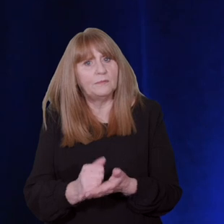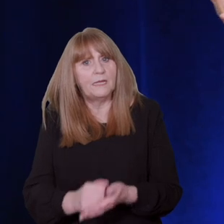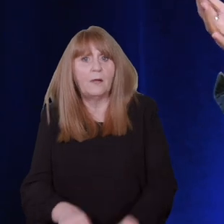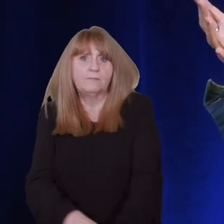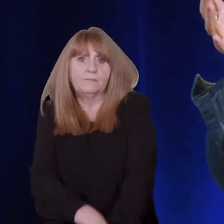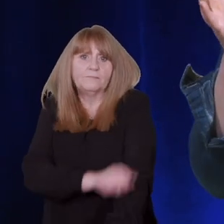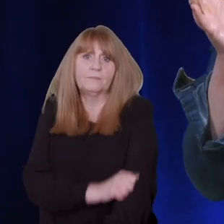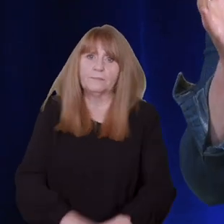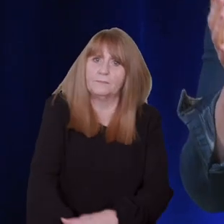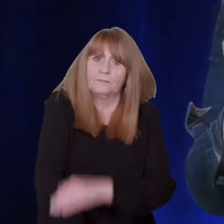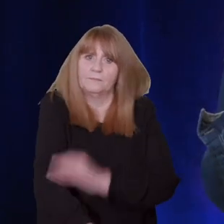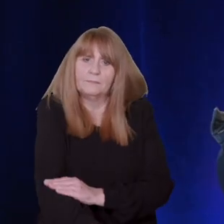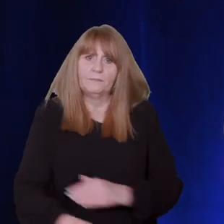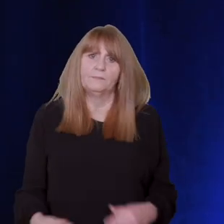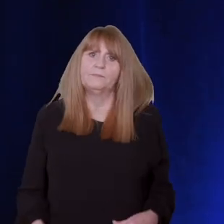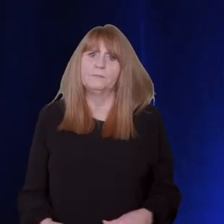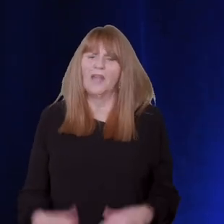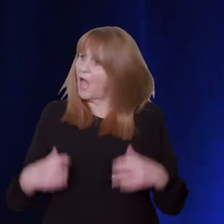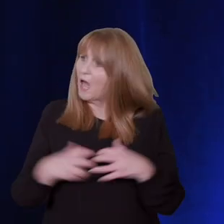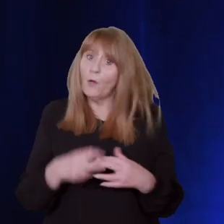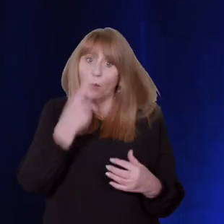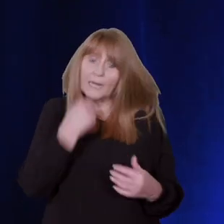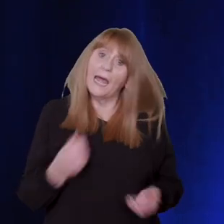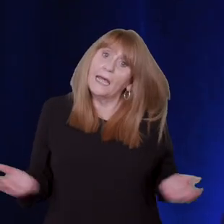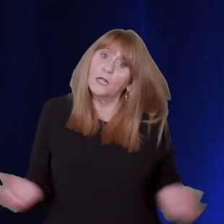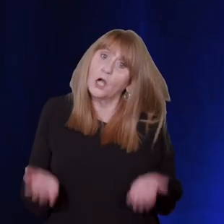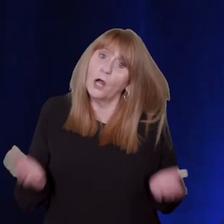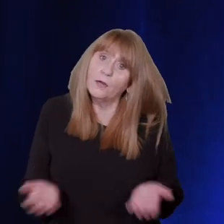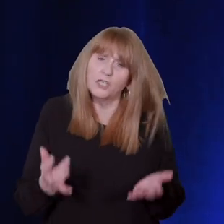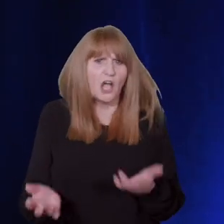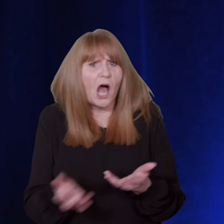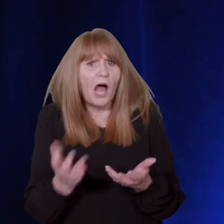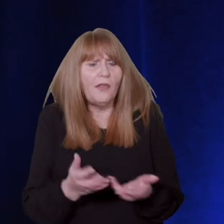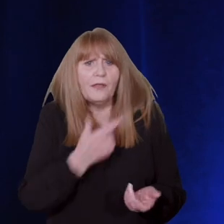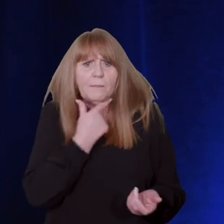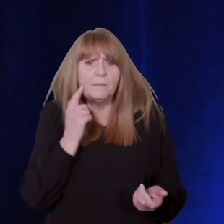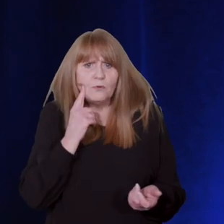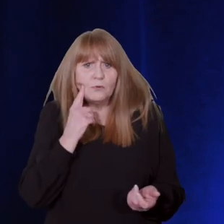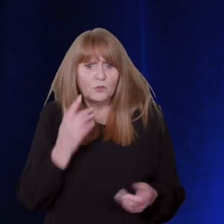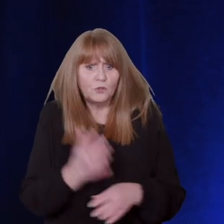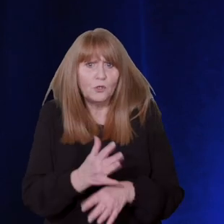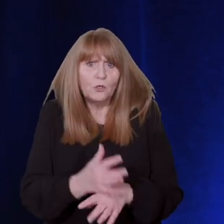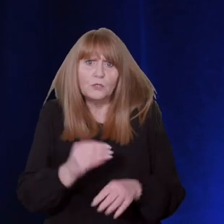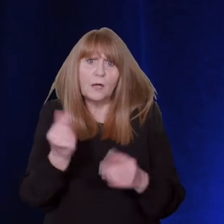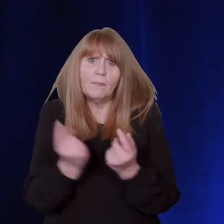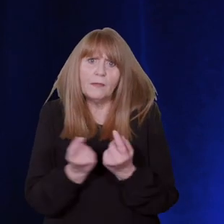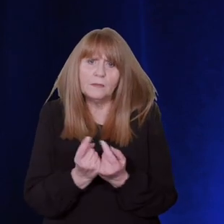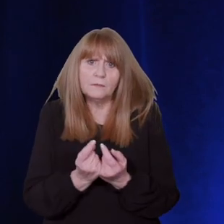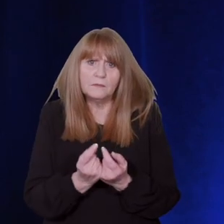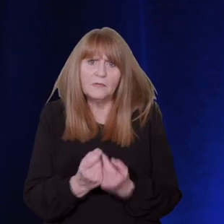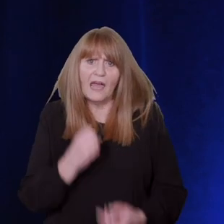more realistically, how could I encourage other people to do something? Saturday morning at 7, Sunday morning at